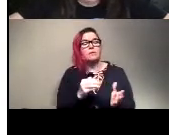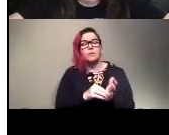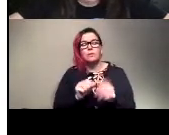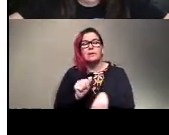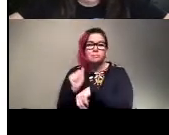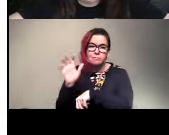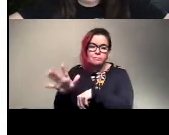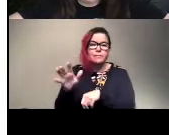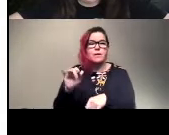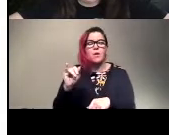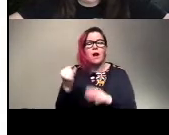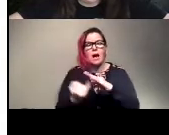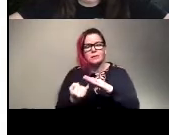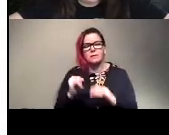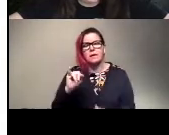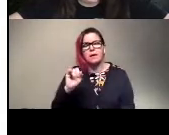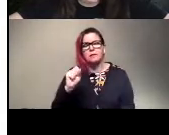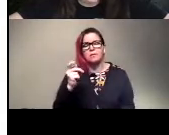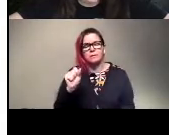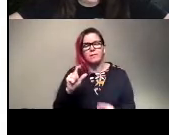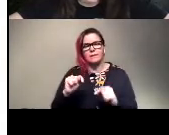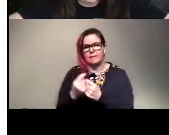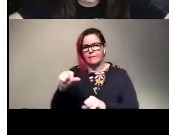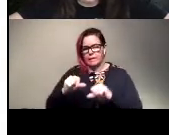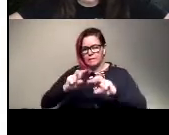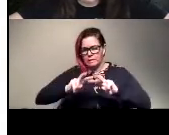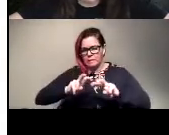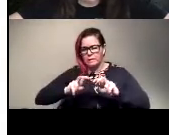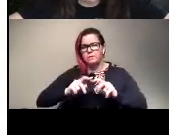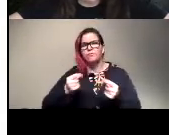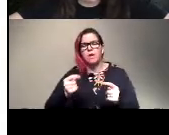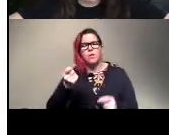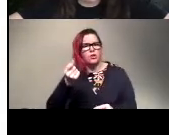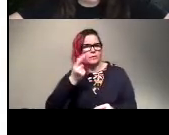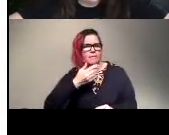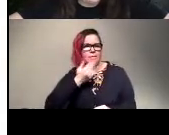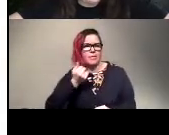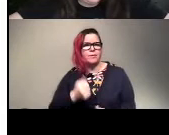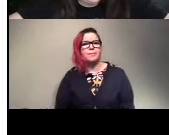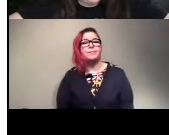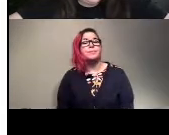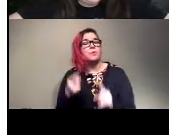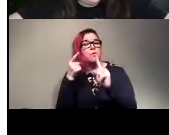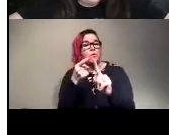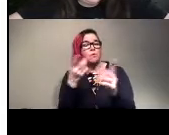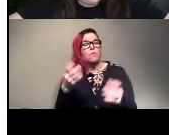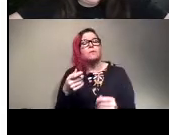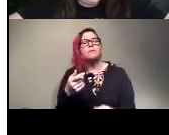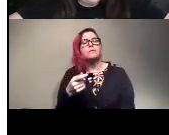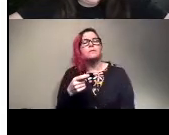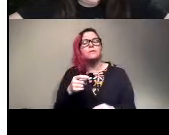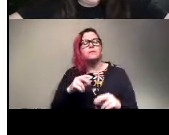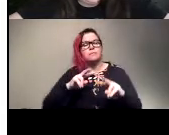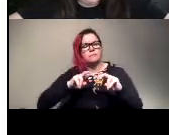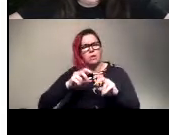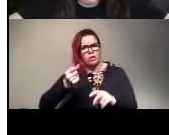we have a team of scientists there who work on trying to understand these better. Because the goal is that we'll start to understand, the